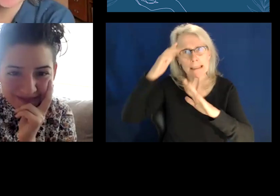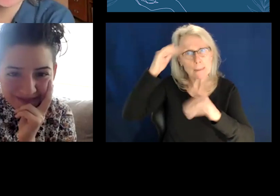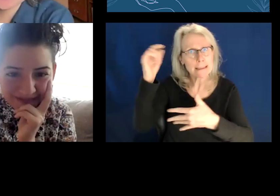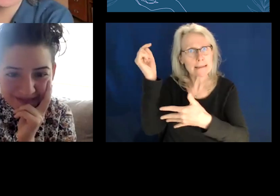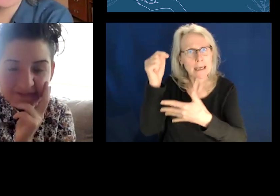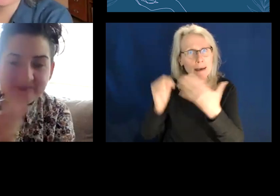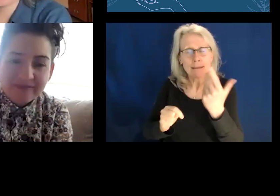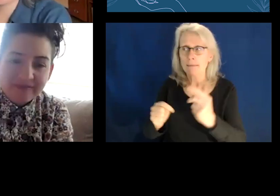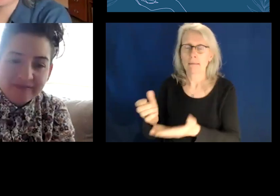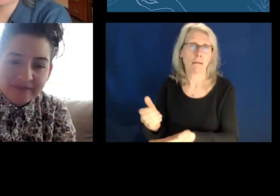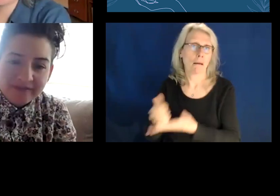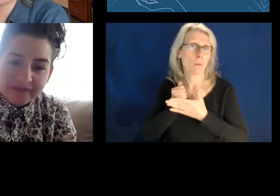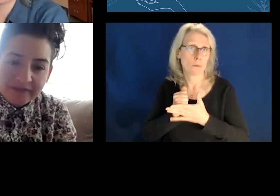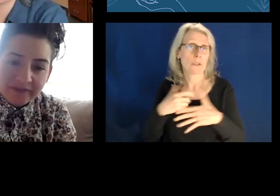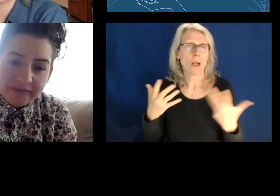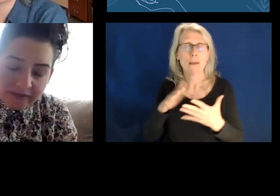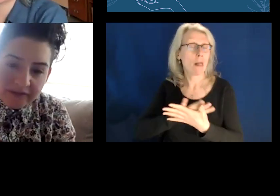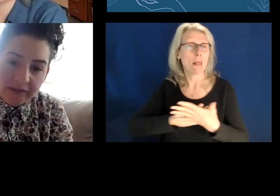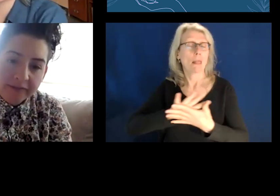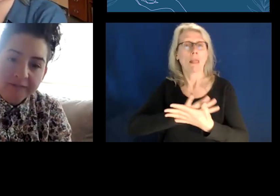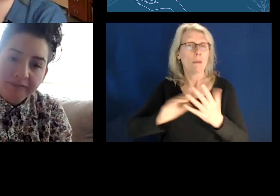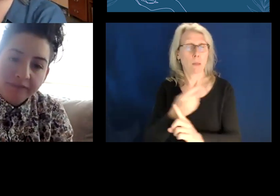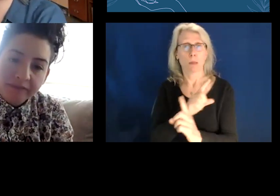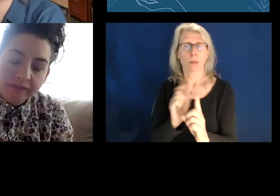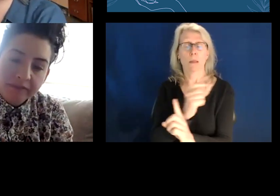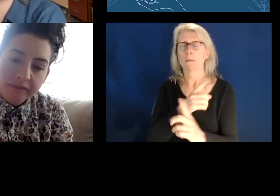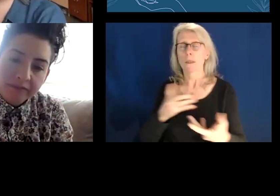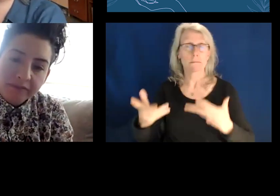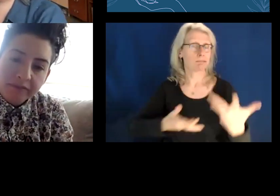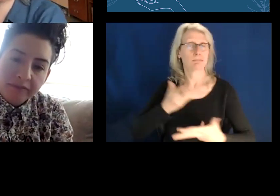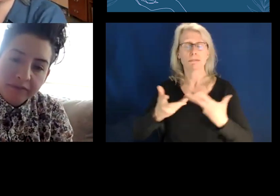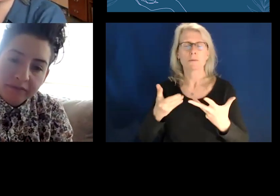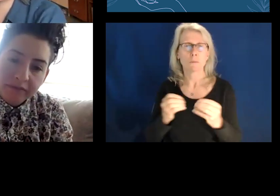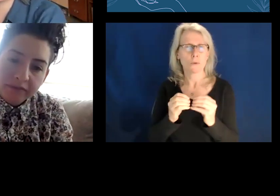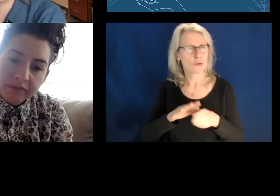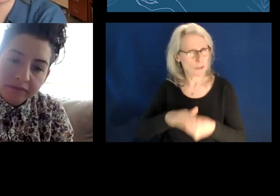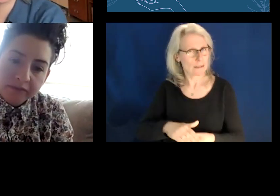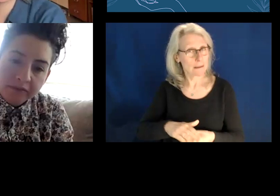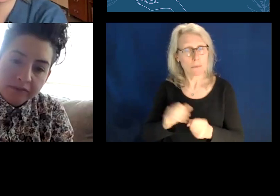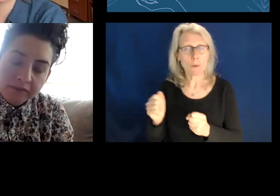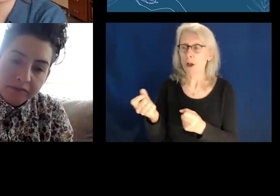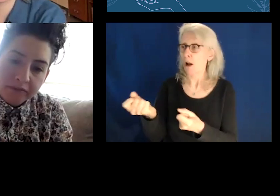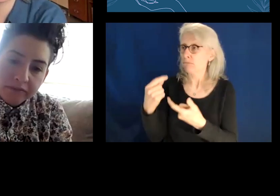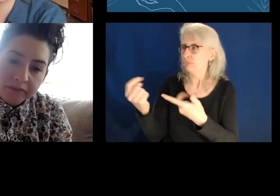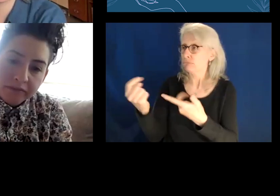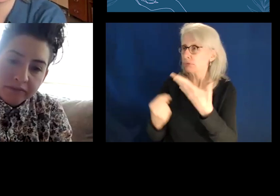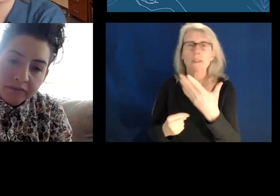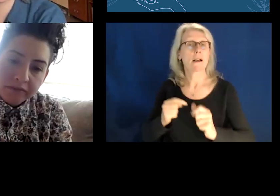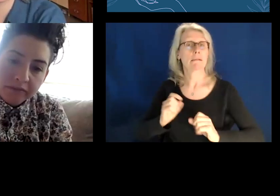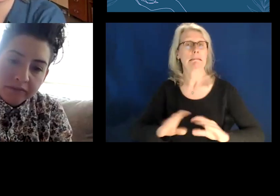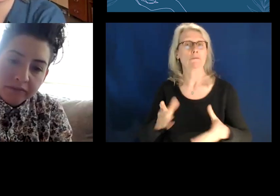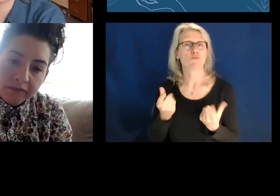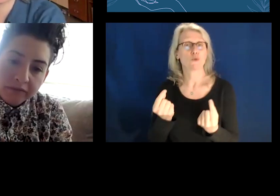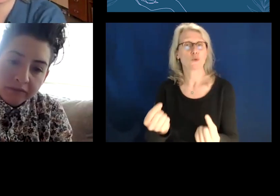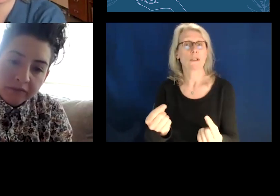I can plan my life, especially, you know, now I am also artistic director